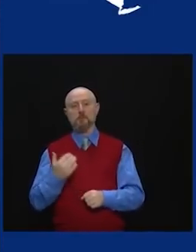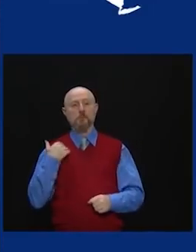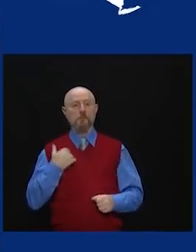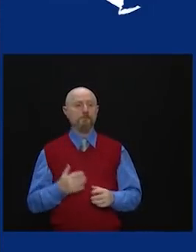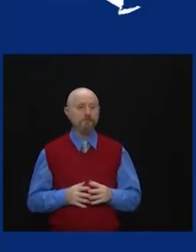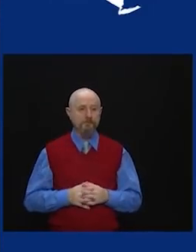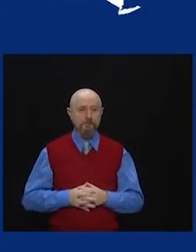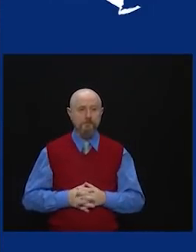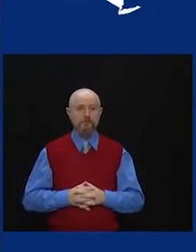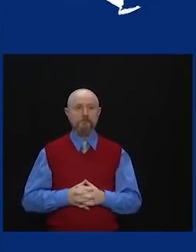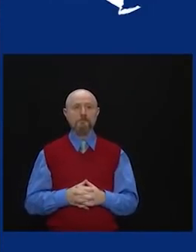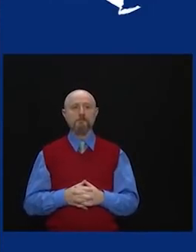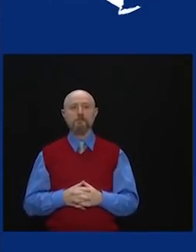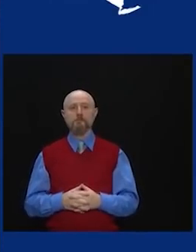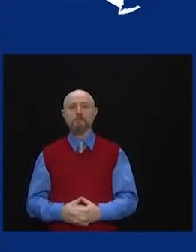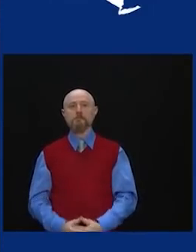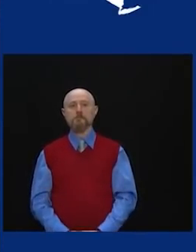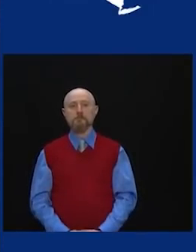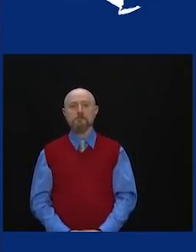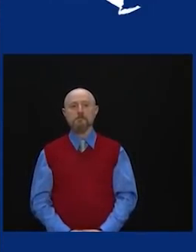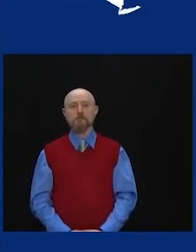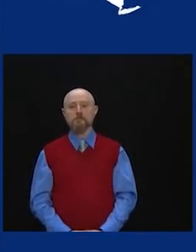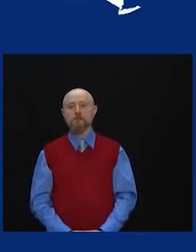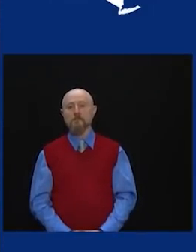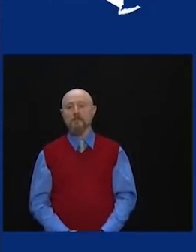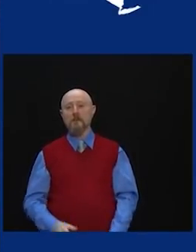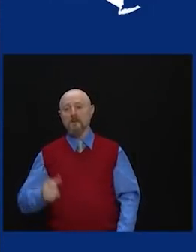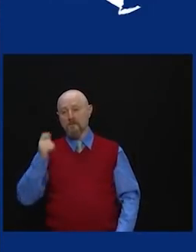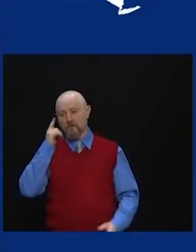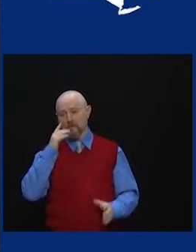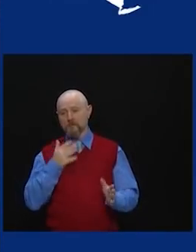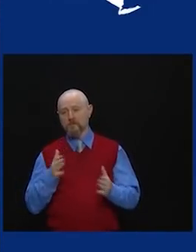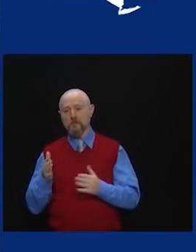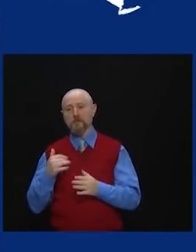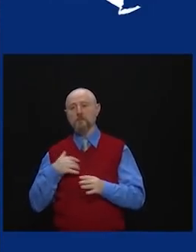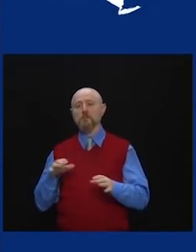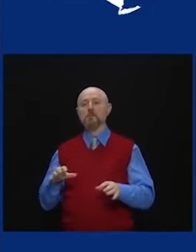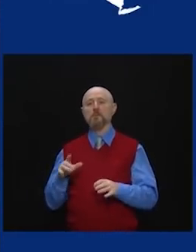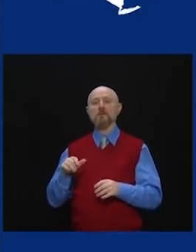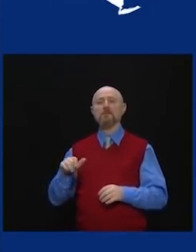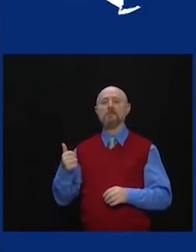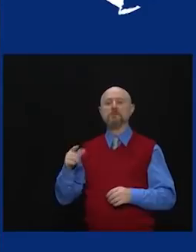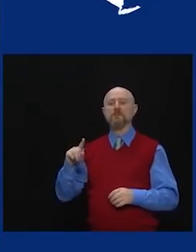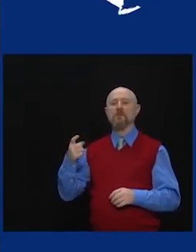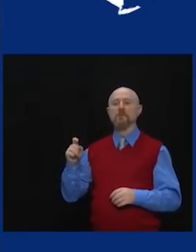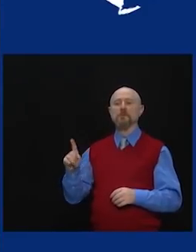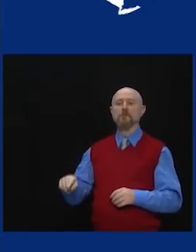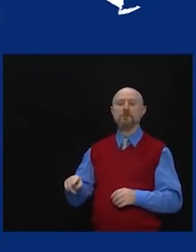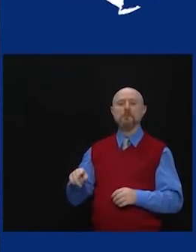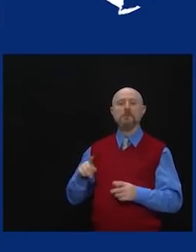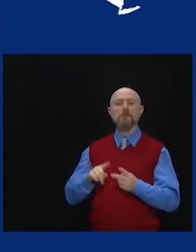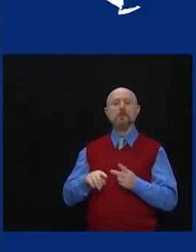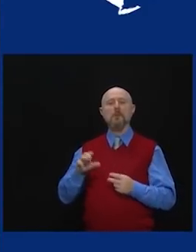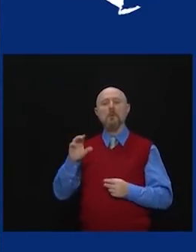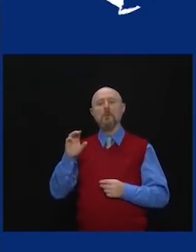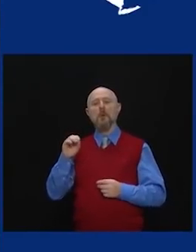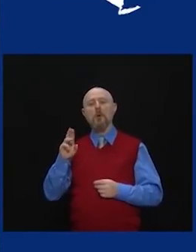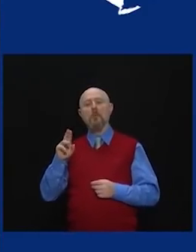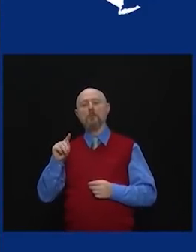Okay, Governor, we are going over to Zoom now. Your first question this afternoon comes from Courtney Gross of New York 1. Courtney, your mic is open.